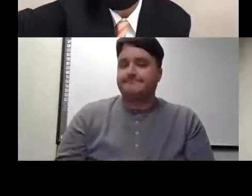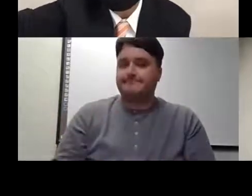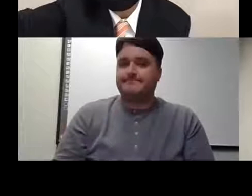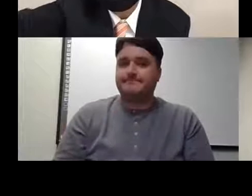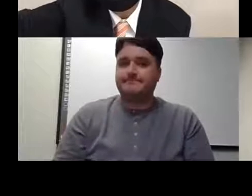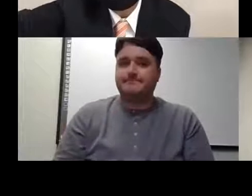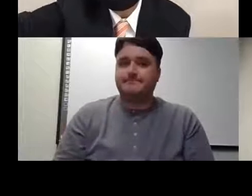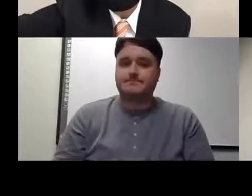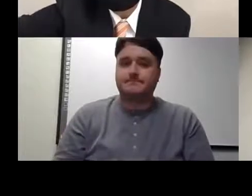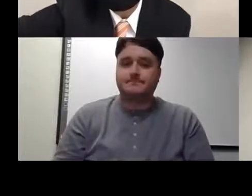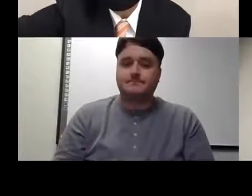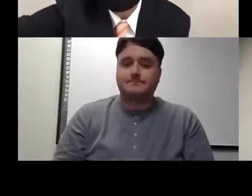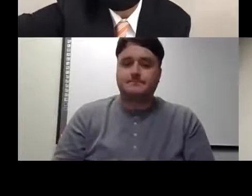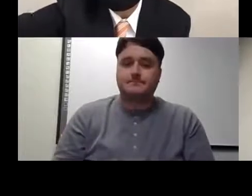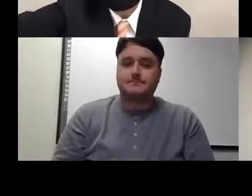All right.